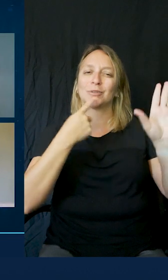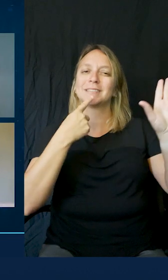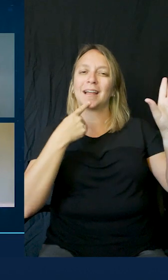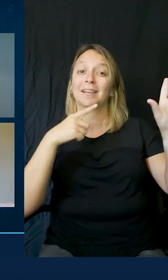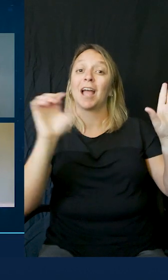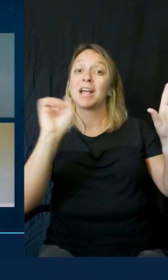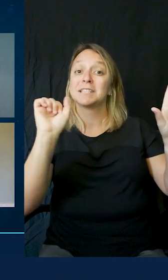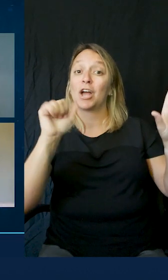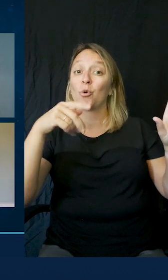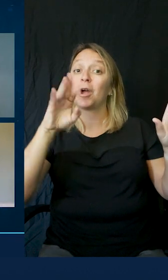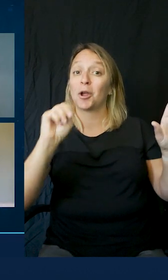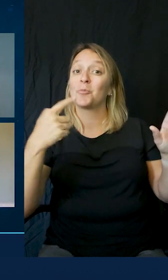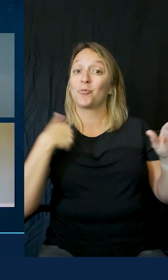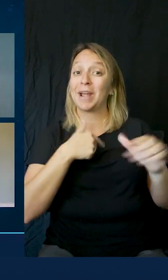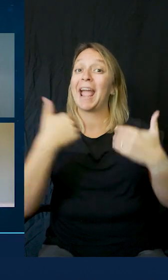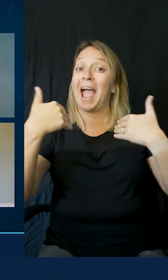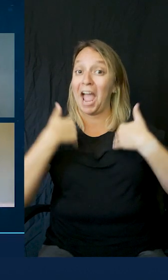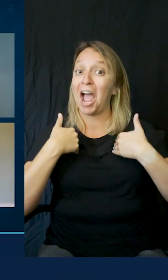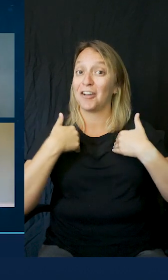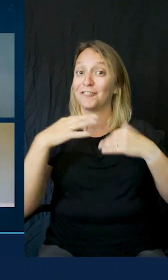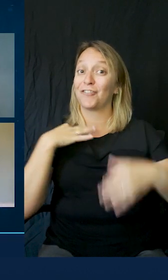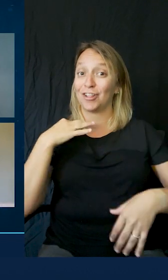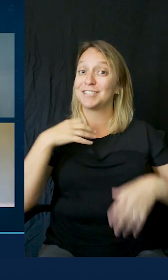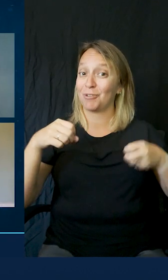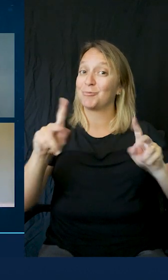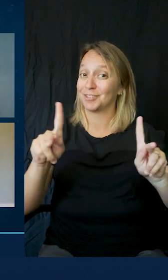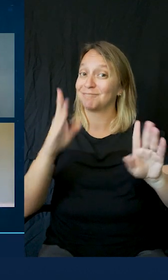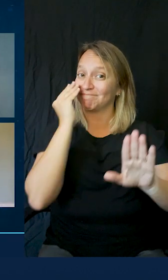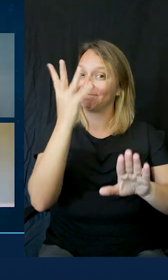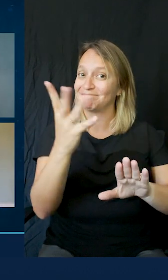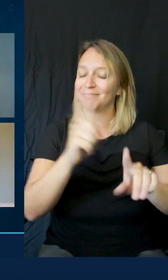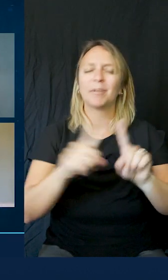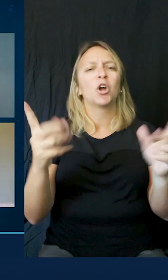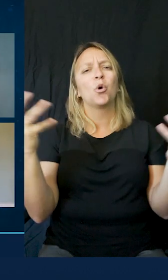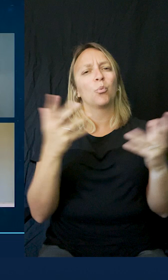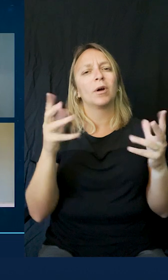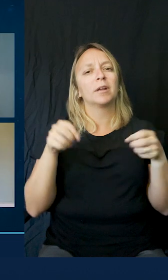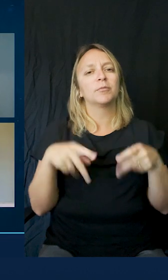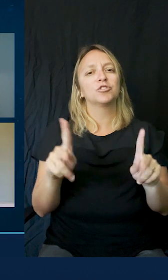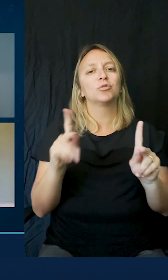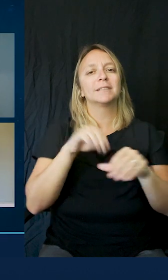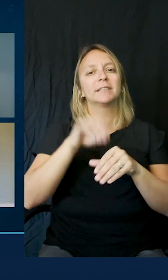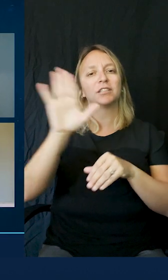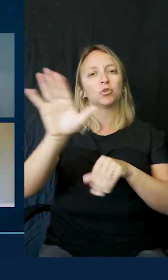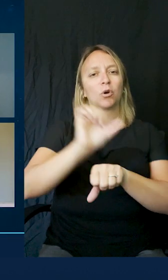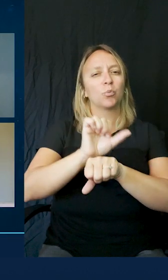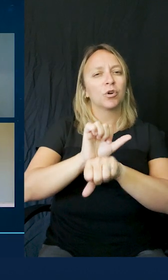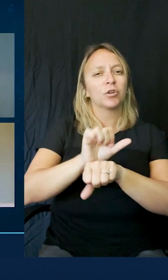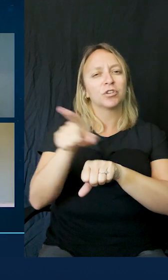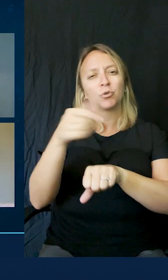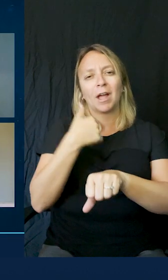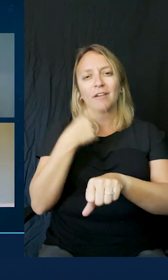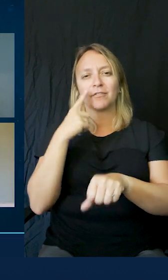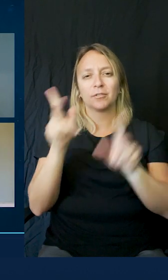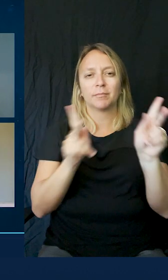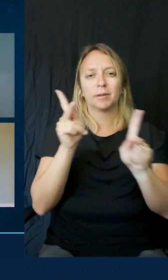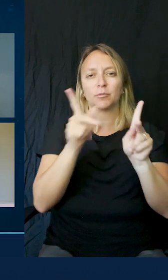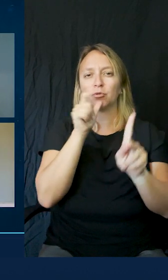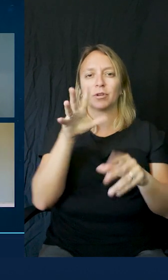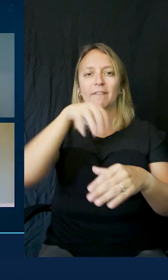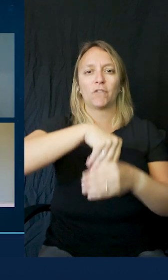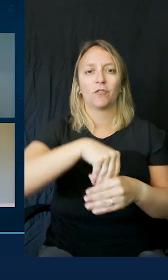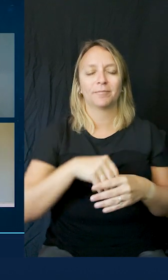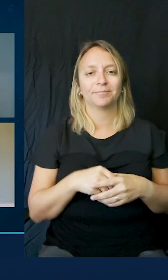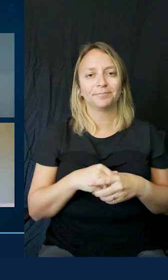also have volunteer opportunities. But what opportunities with any of y'all's work do you have for people to get